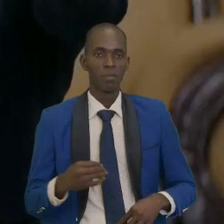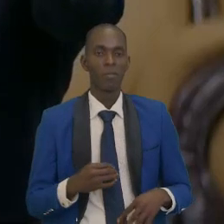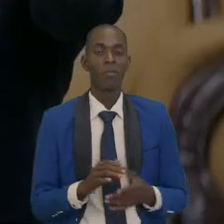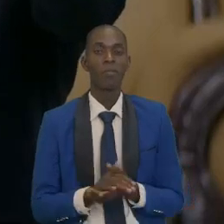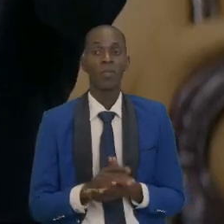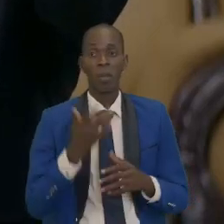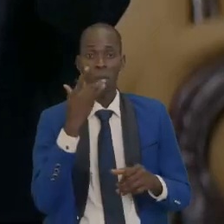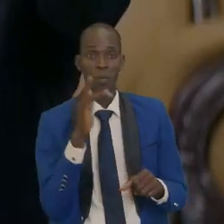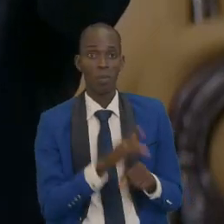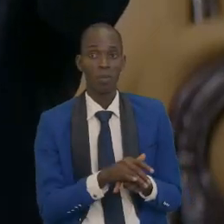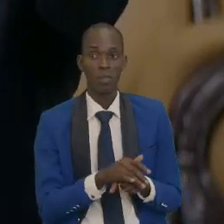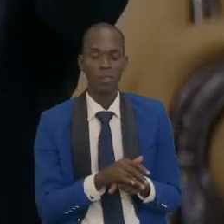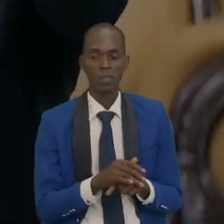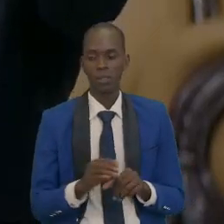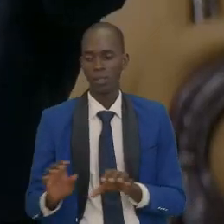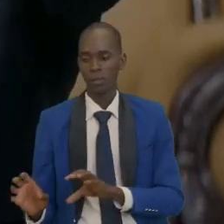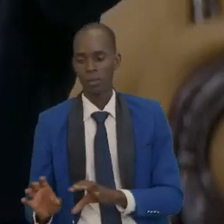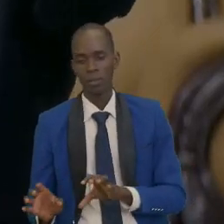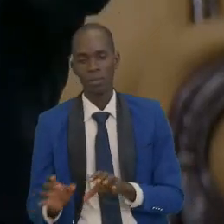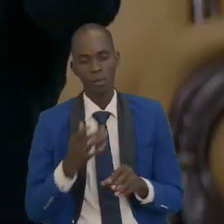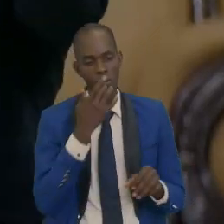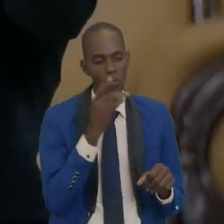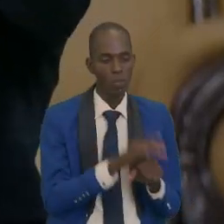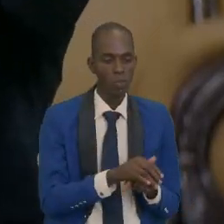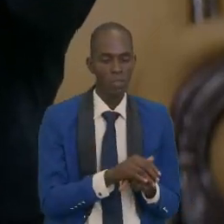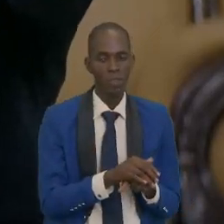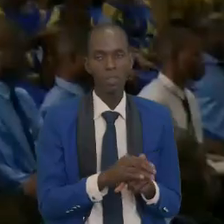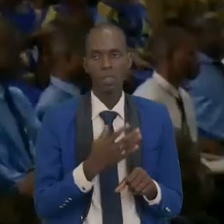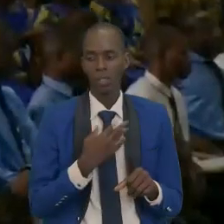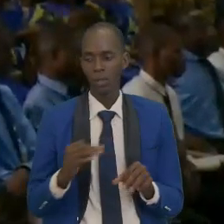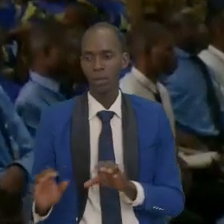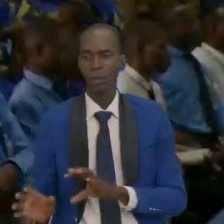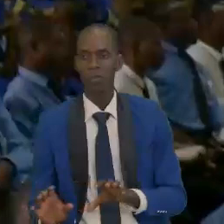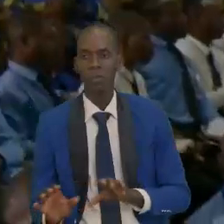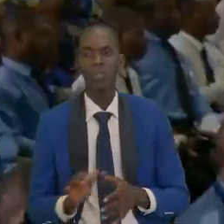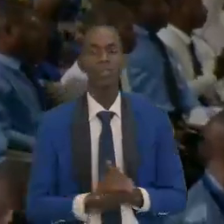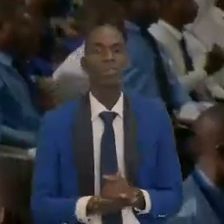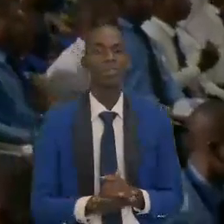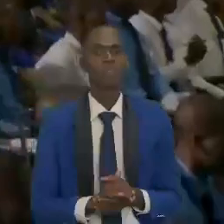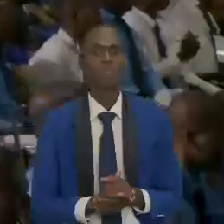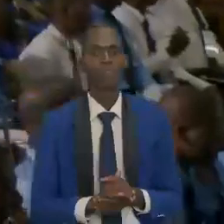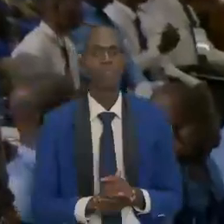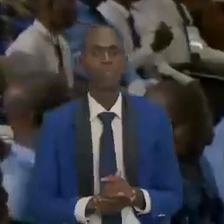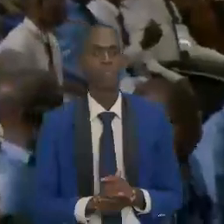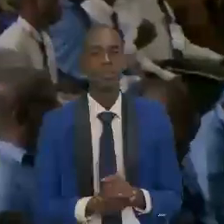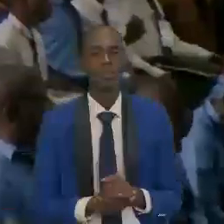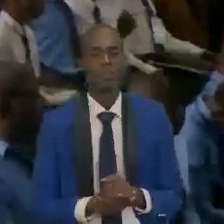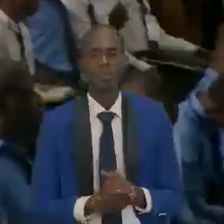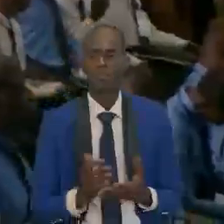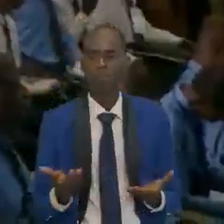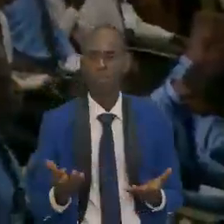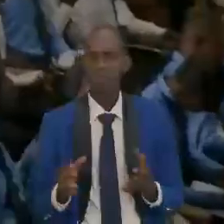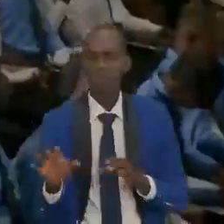promise performance armies performance did I hear